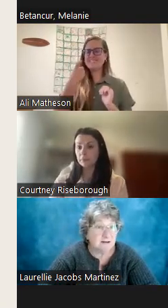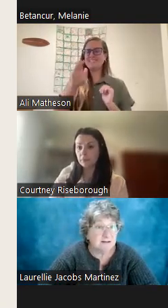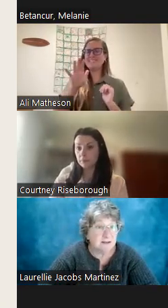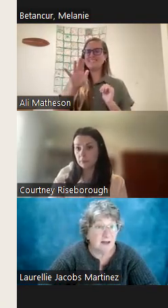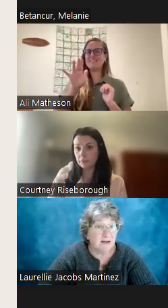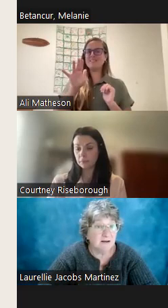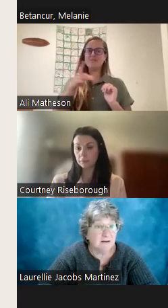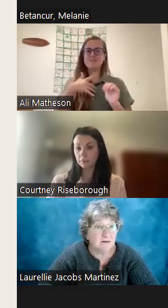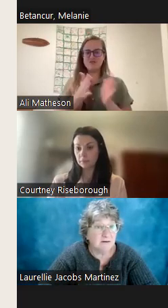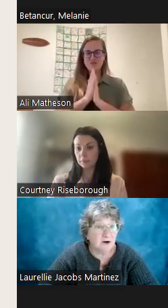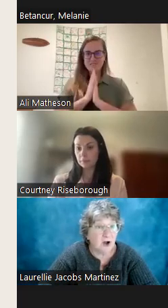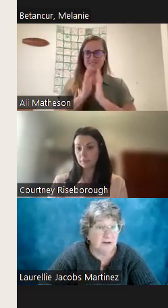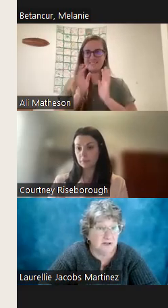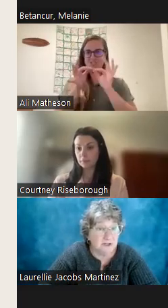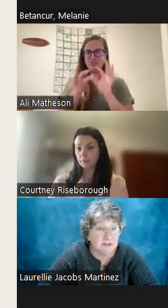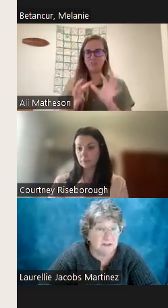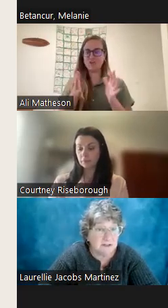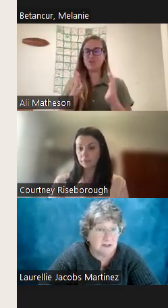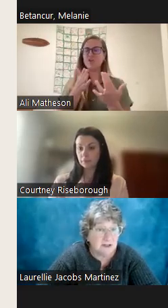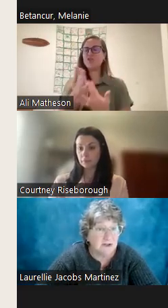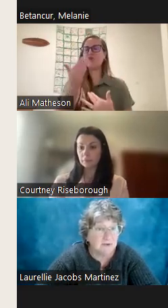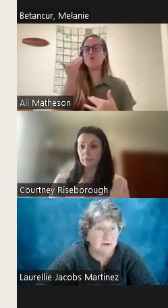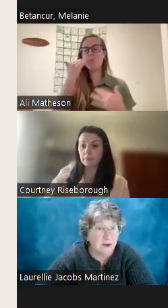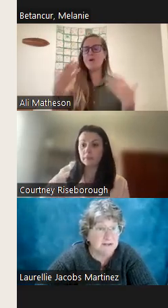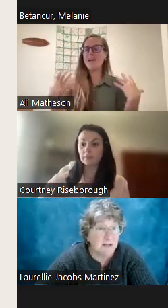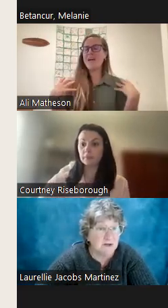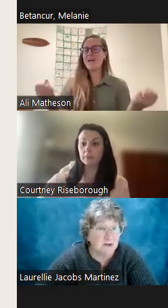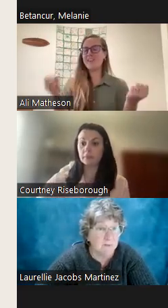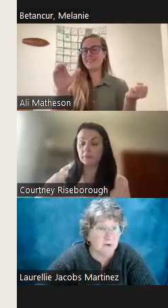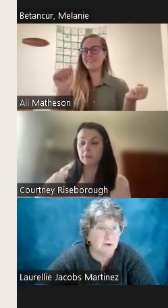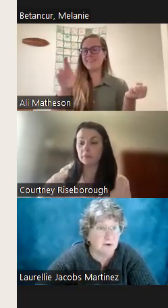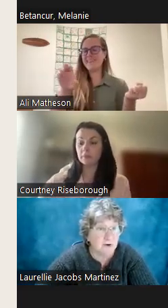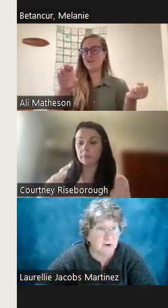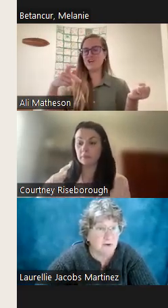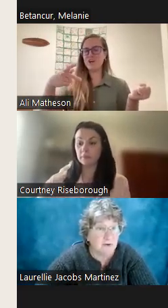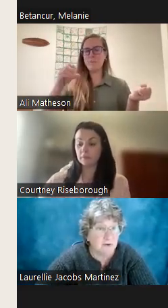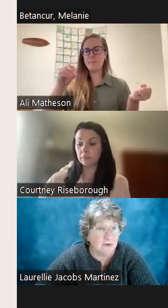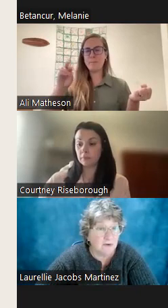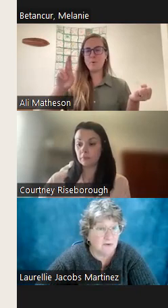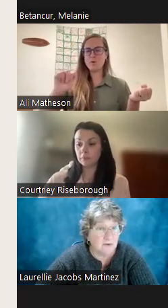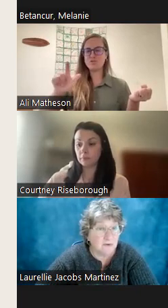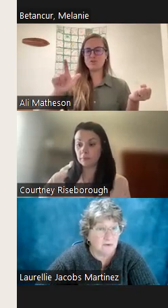requesting somebody for accommodations is to request an interpreter